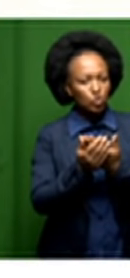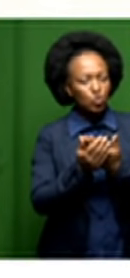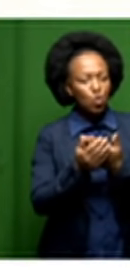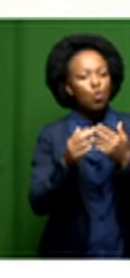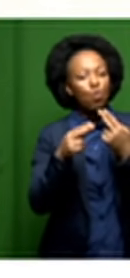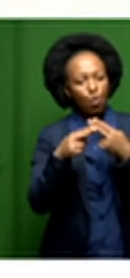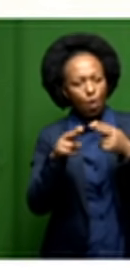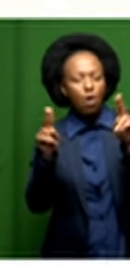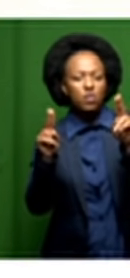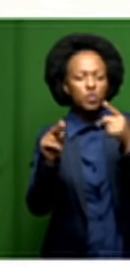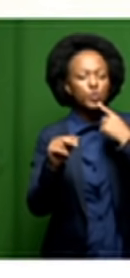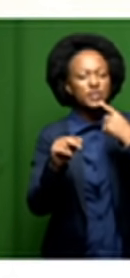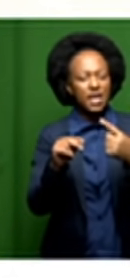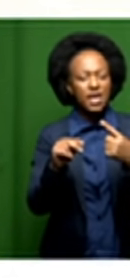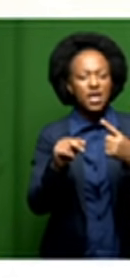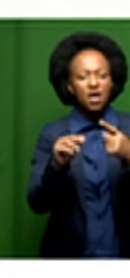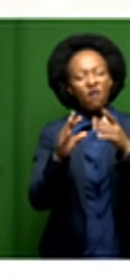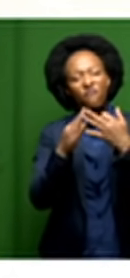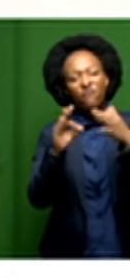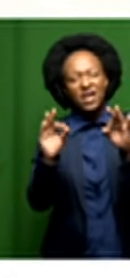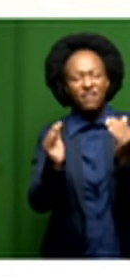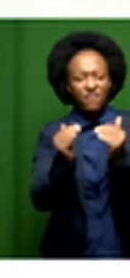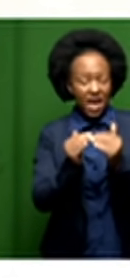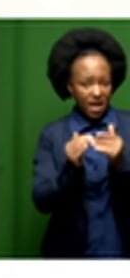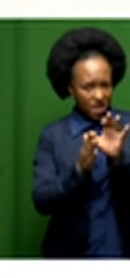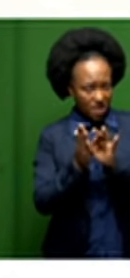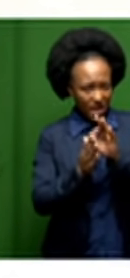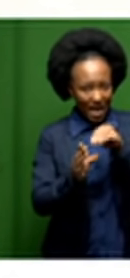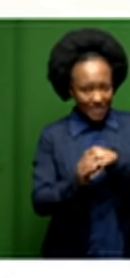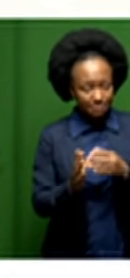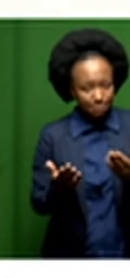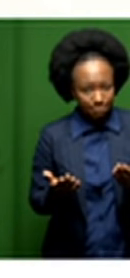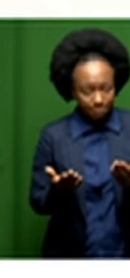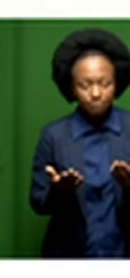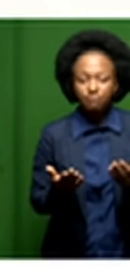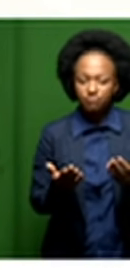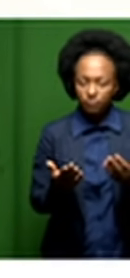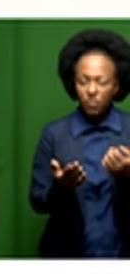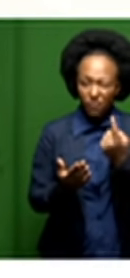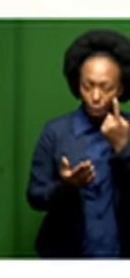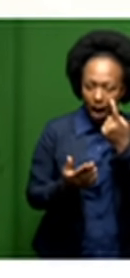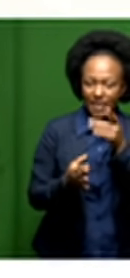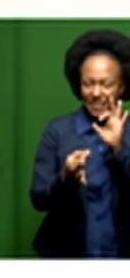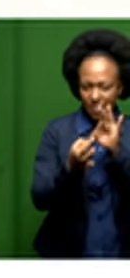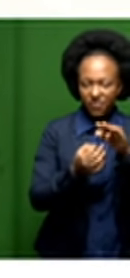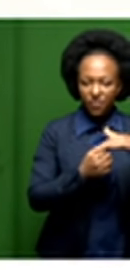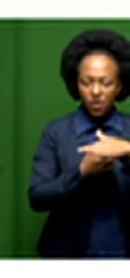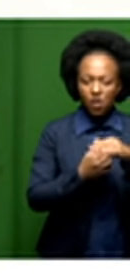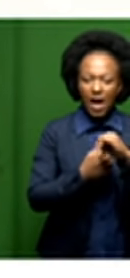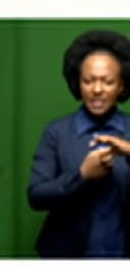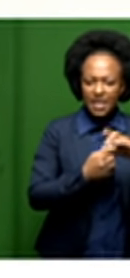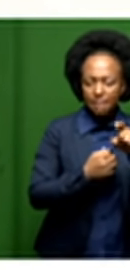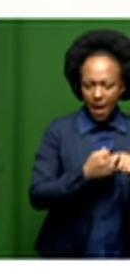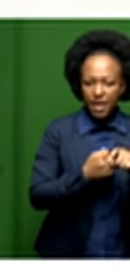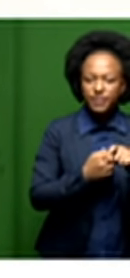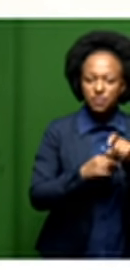actually having credible, free and fair elections? So that is one specific area for me that the IEC has to come